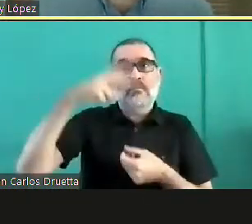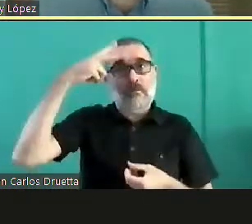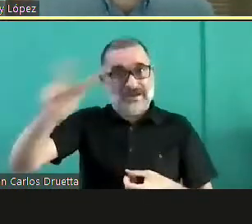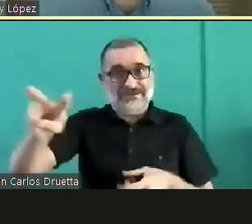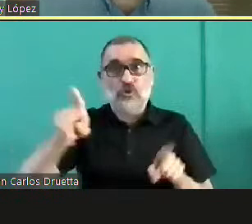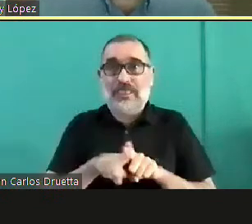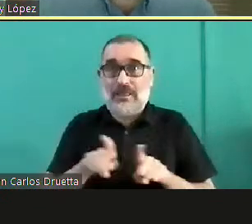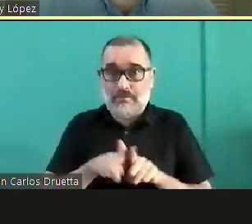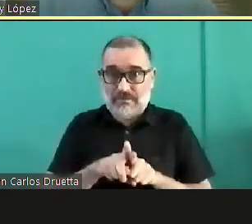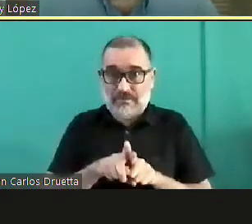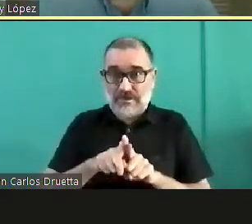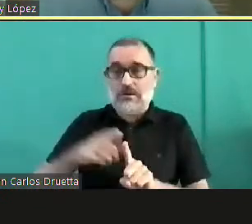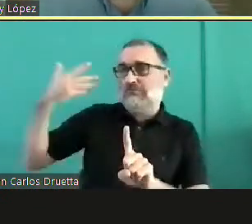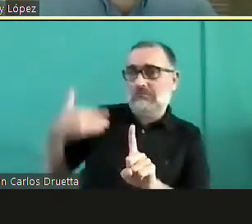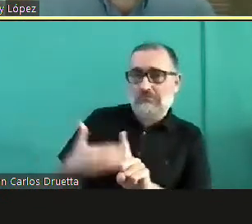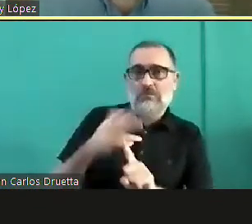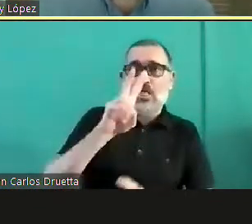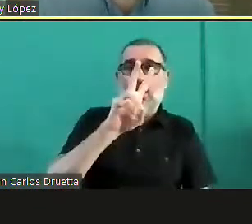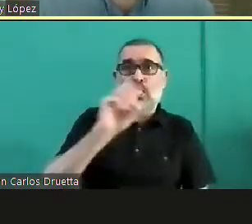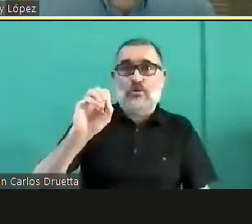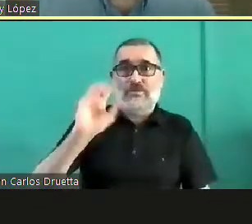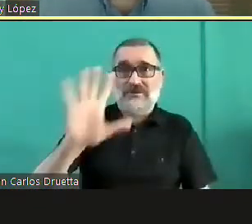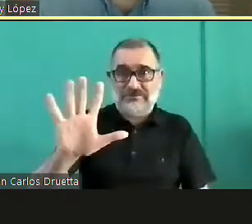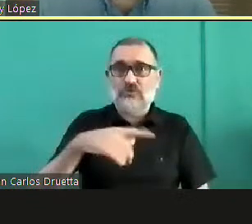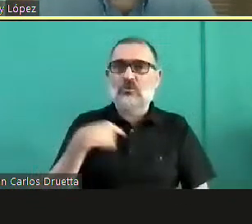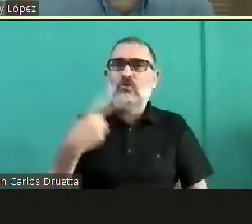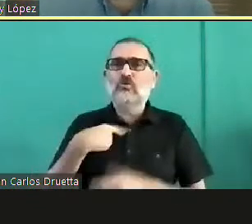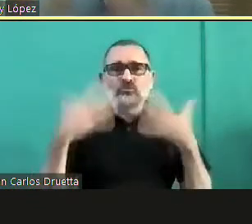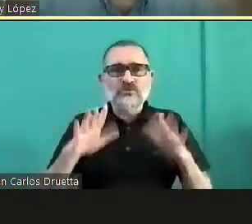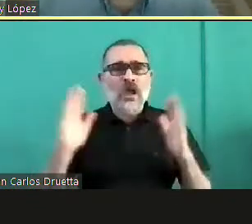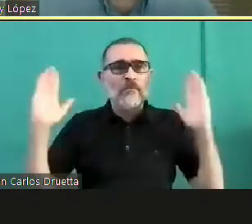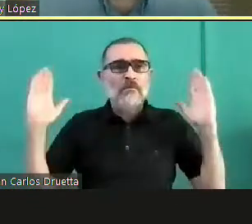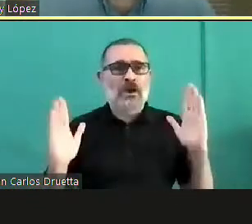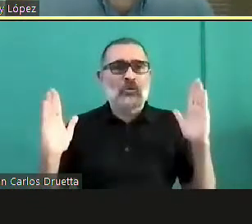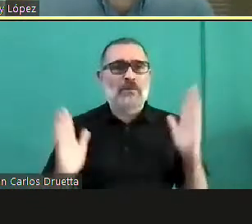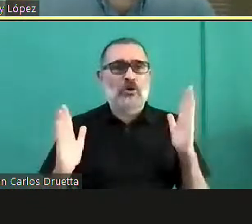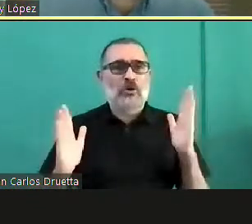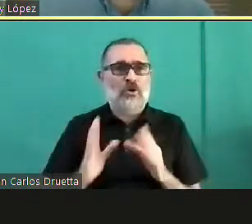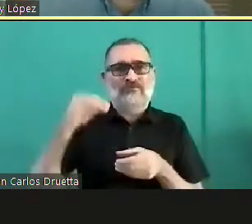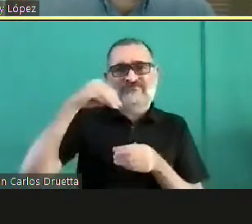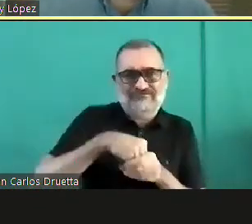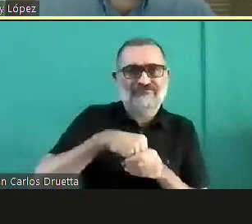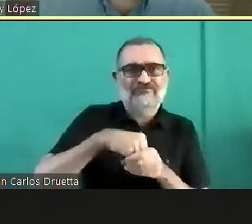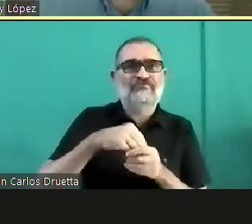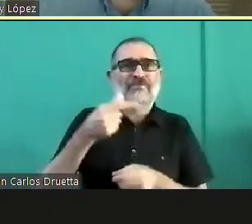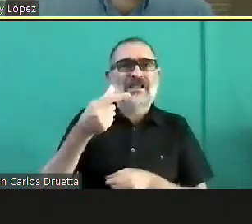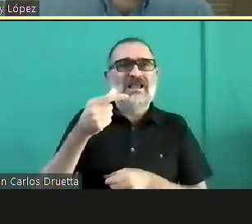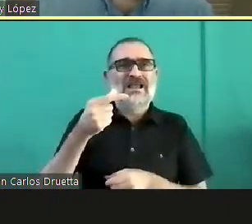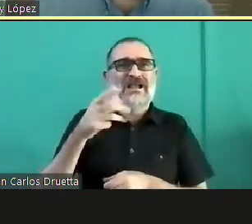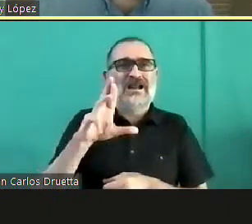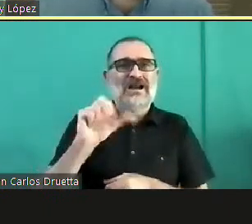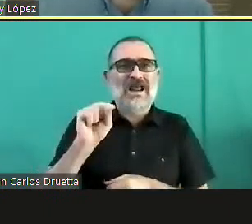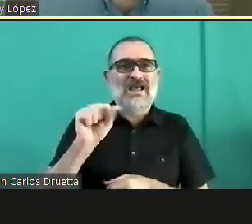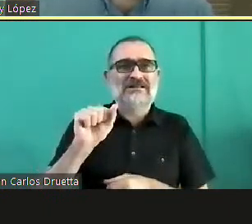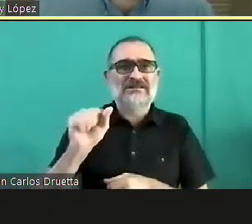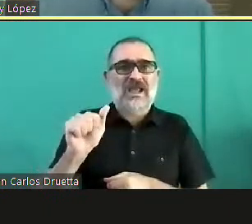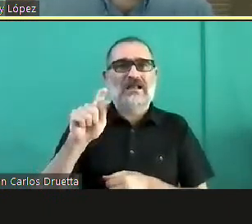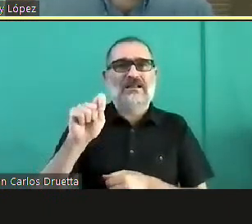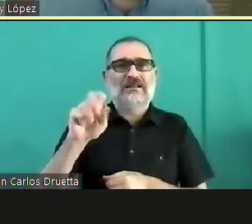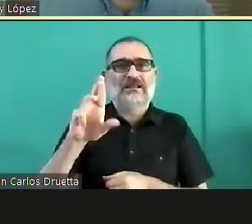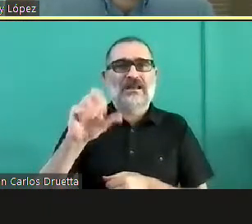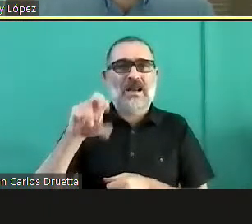advantage, and this again, here we like to invite PAHO and the region, and also want to thank PAHO and